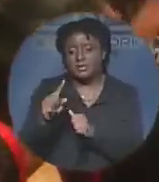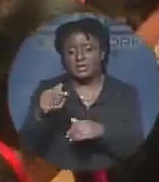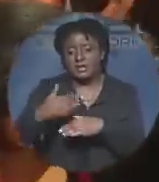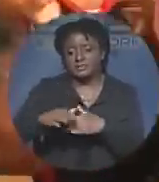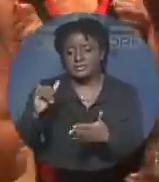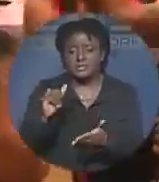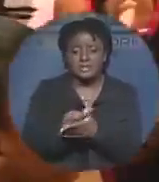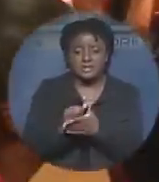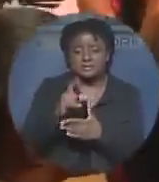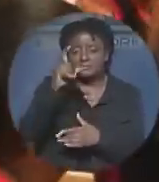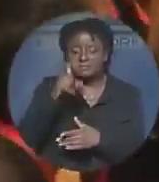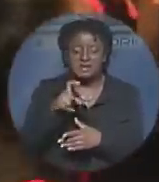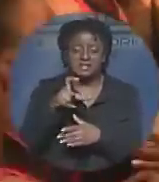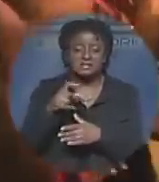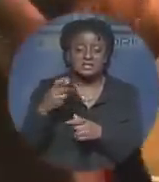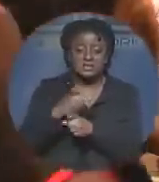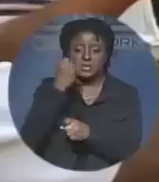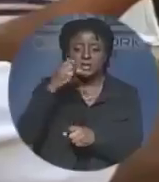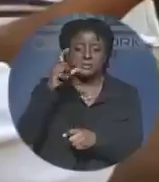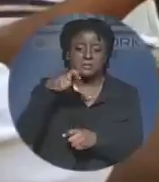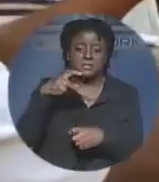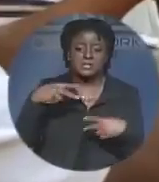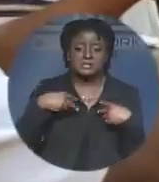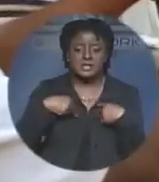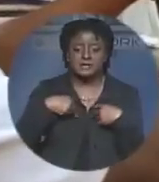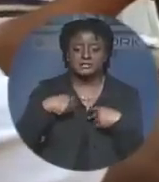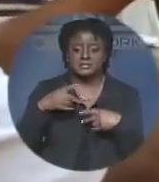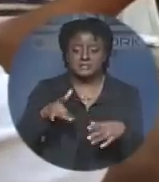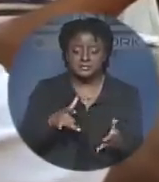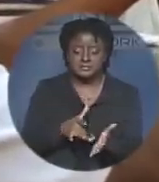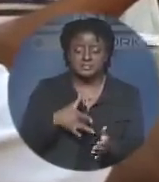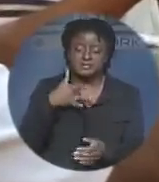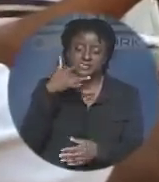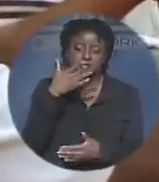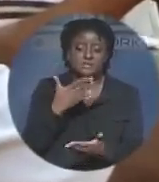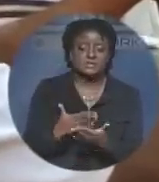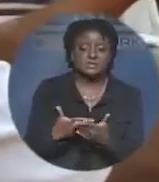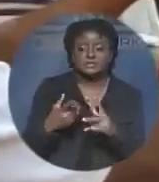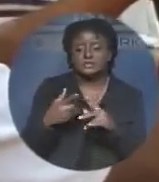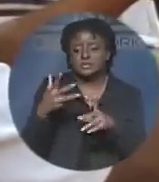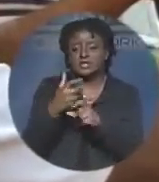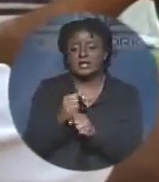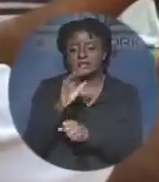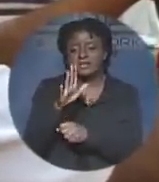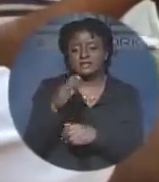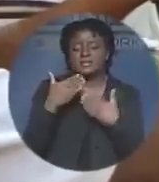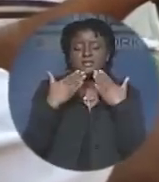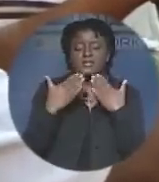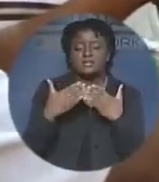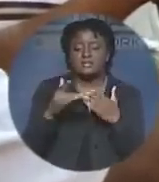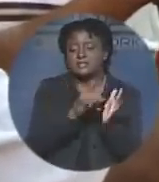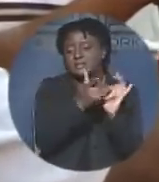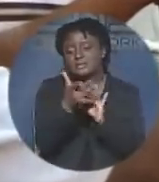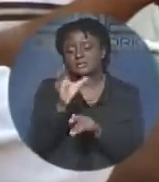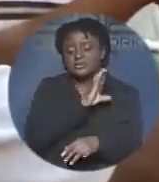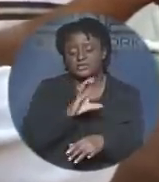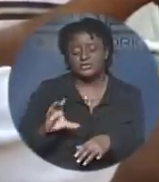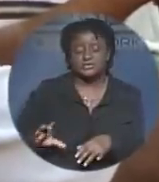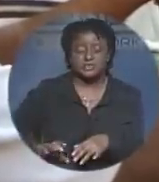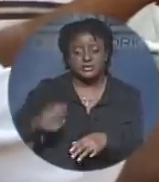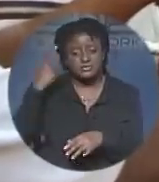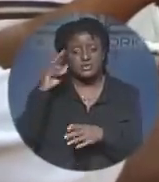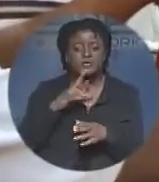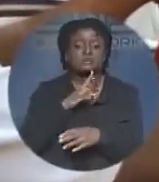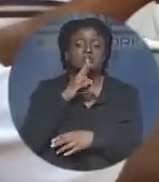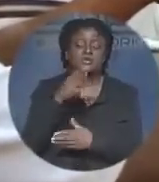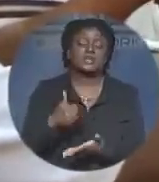is just like a must win and a must have. It just feels so good to get five. I have to thank Jesus Christ, my Lord and Savior, for really